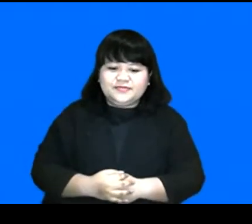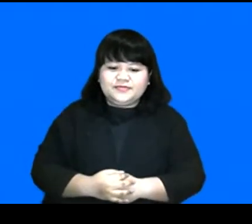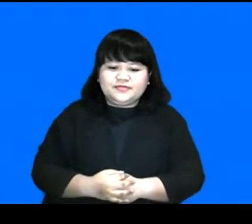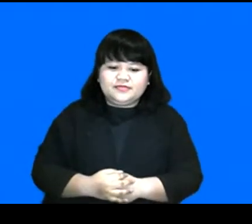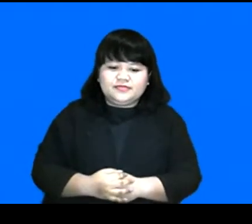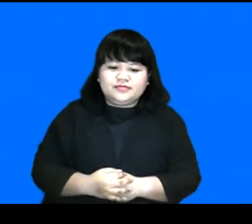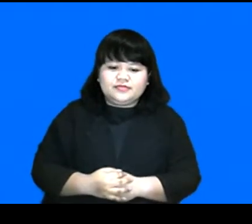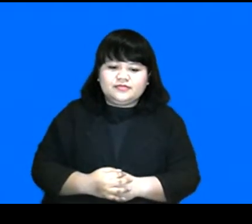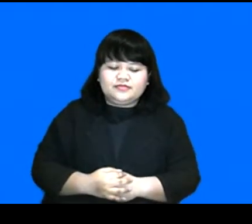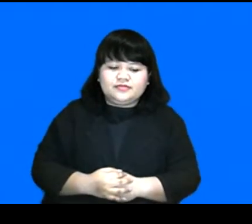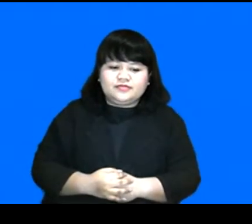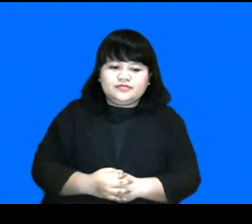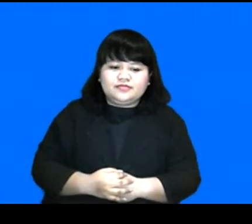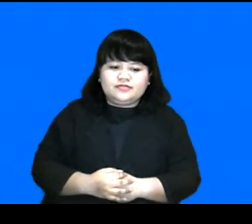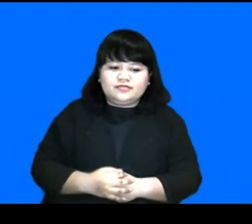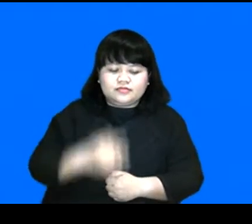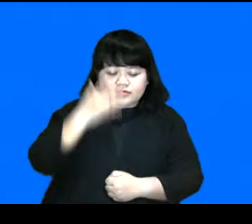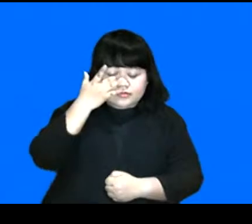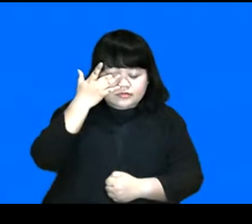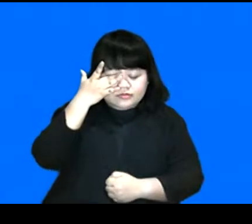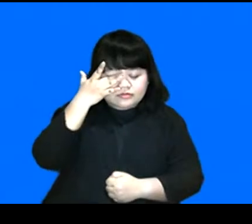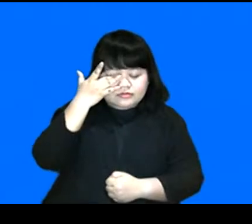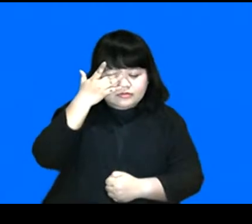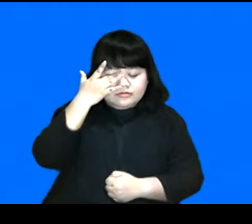So next, I will invite